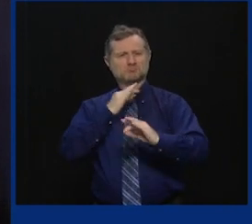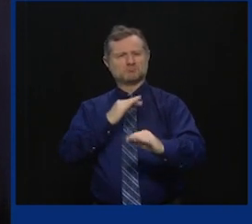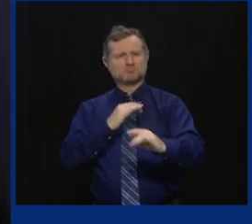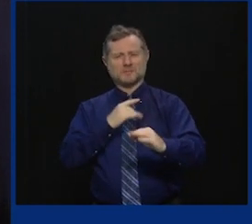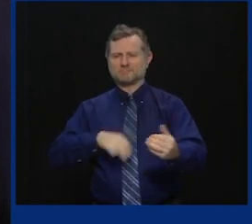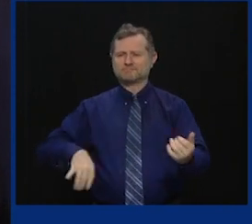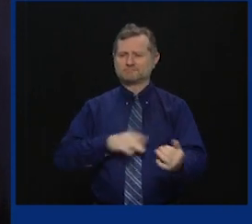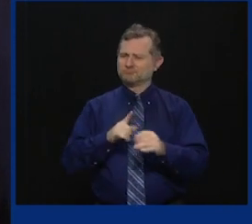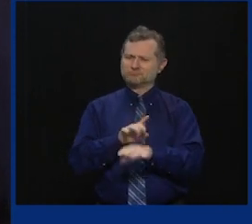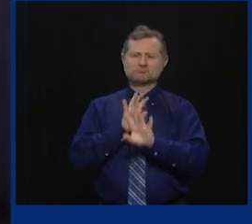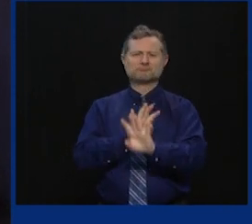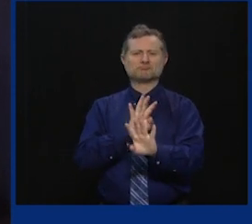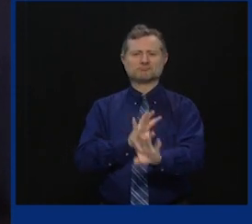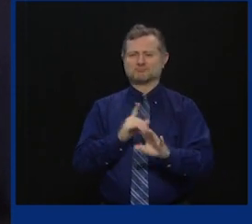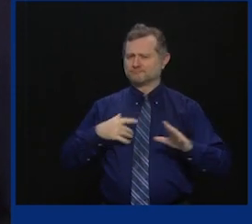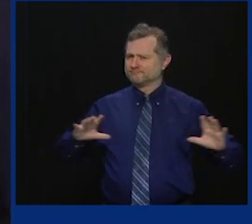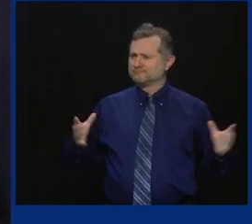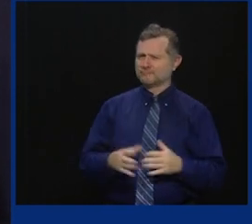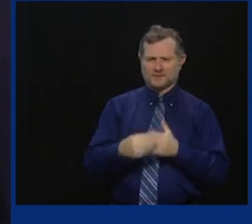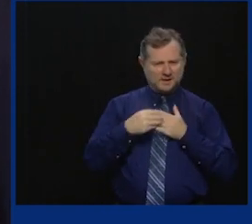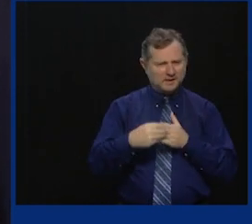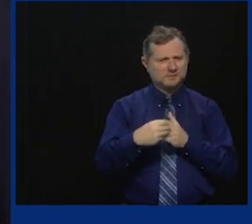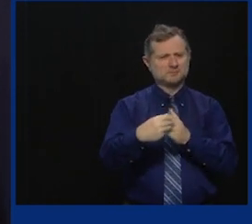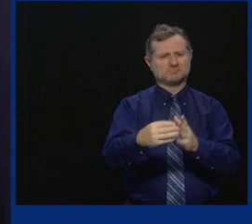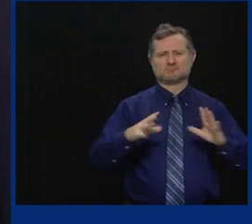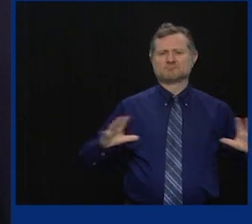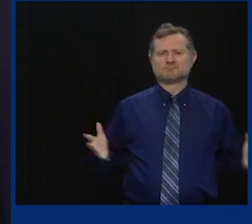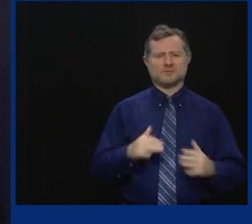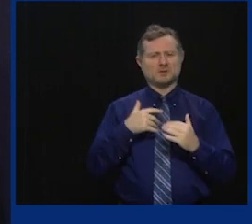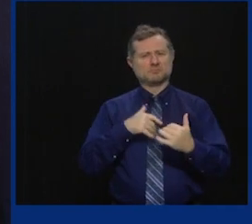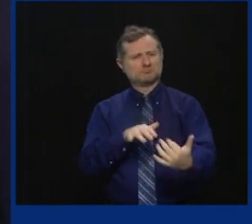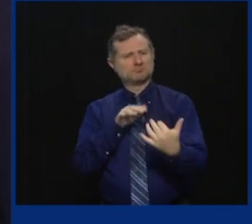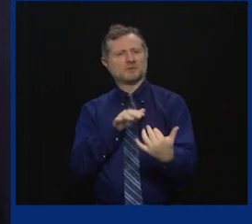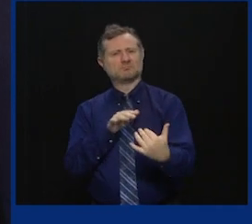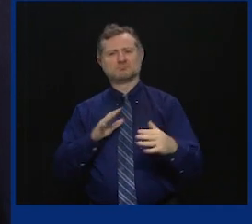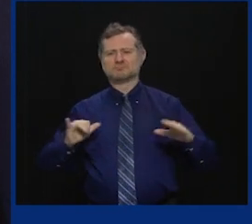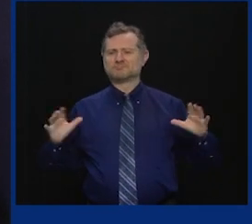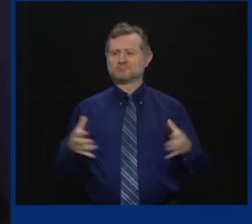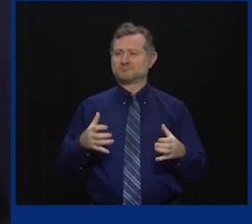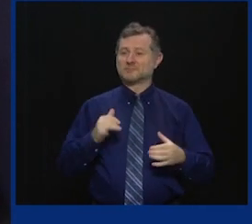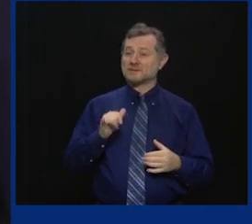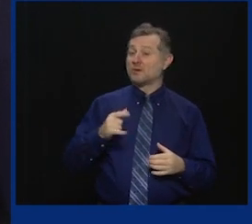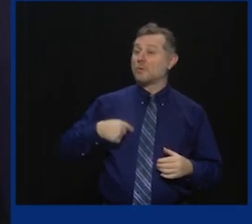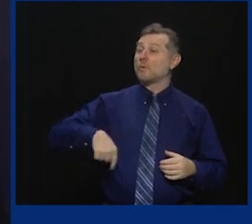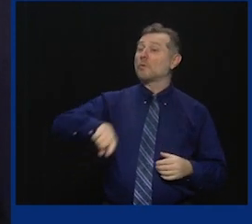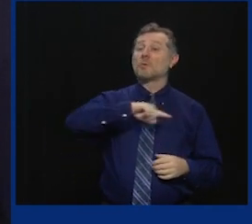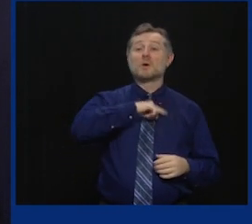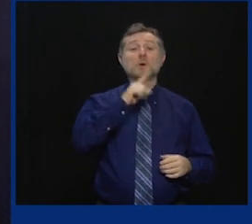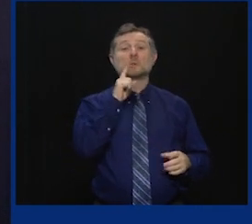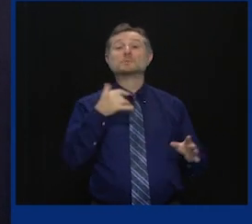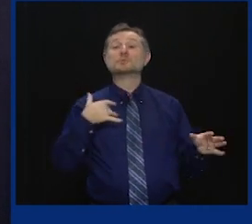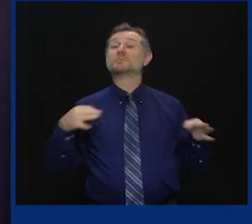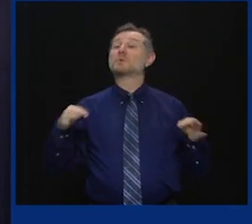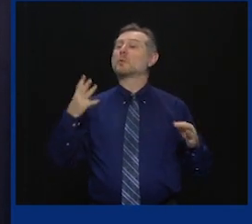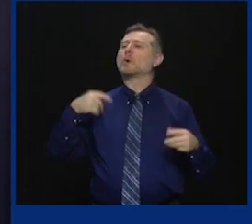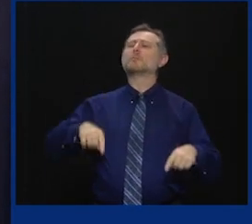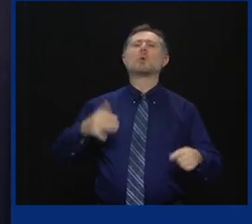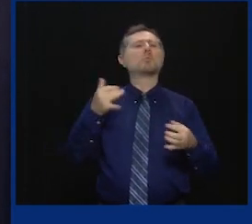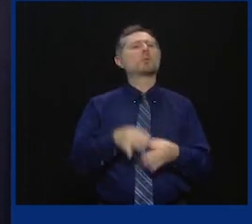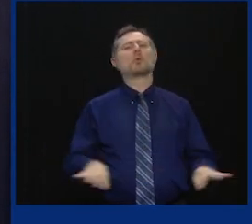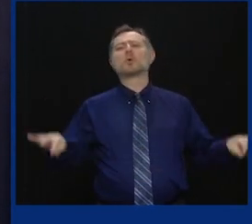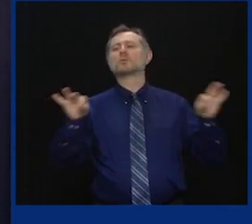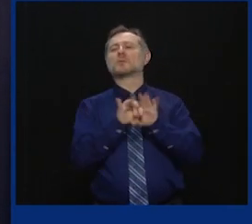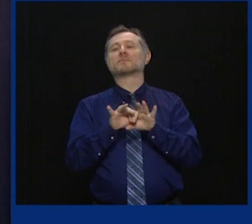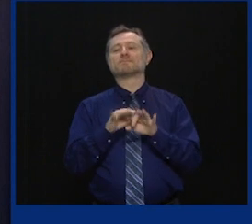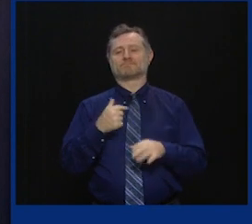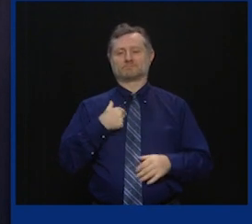for being here, and I just want to give you a little bit of insights onto why this is so important to me personally. As New Yorkers